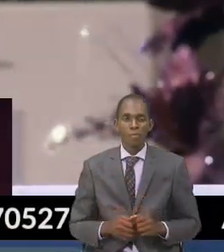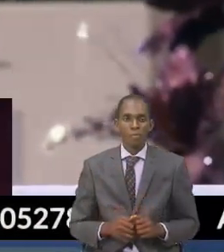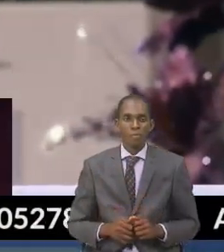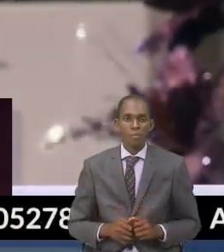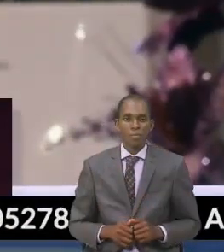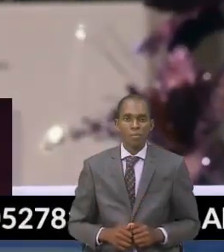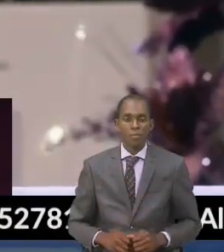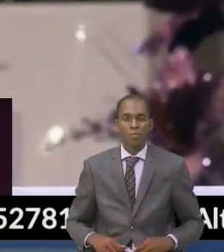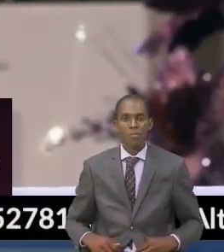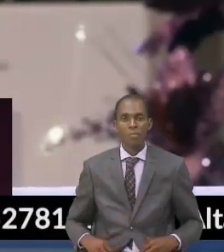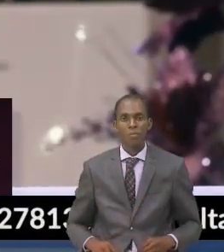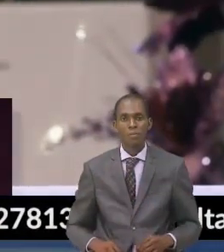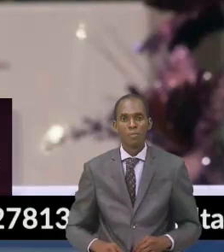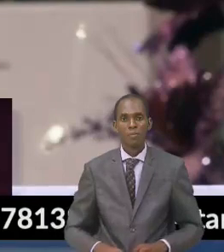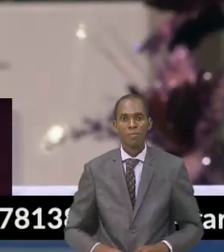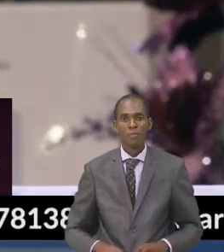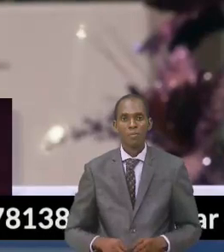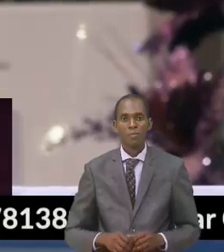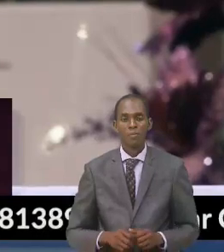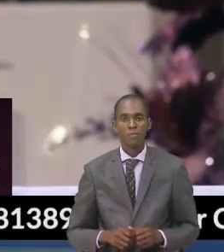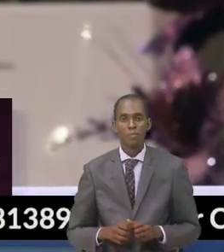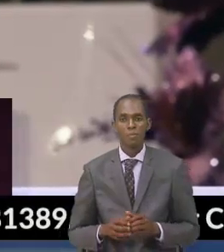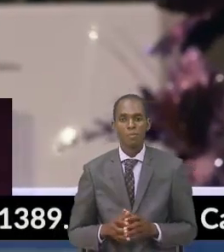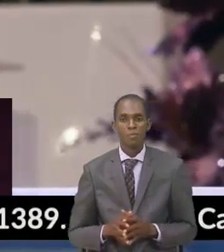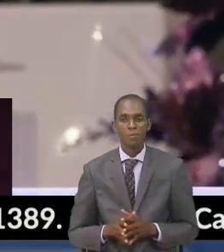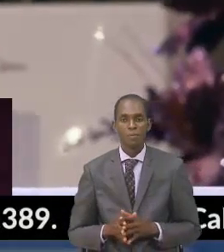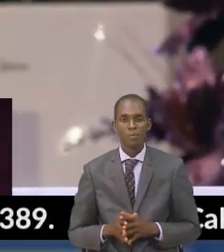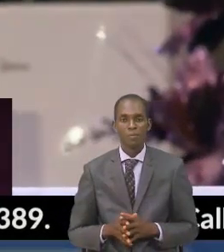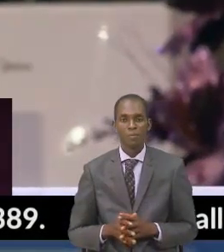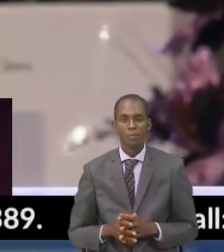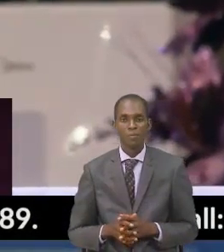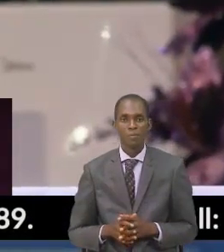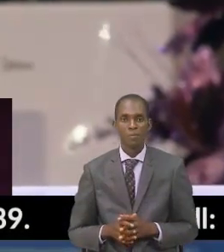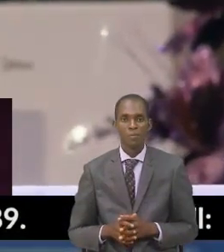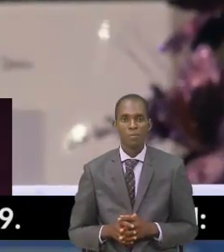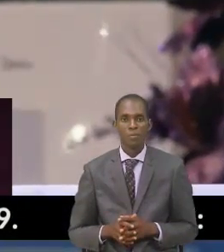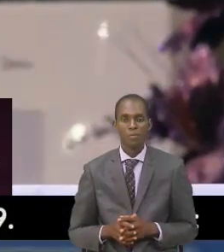And those connecting, please be close.